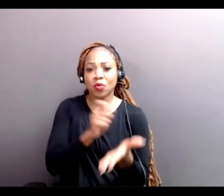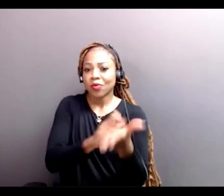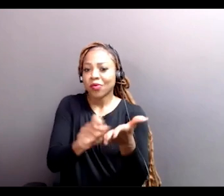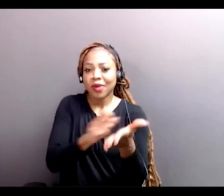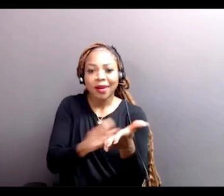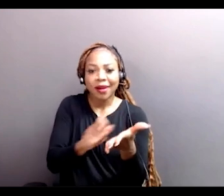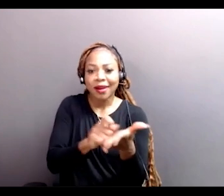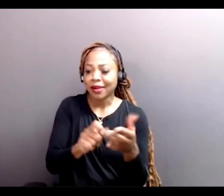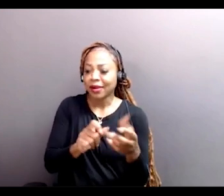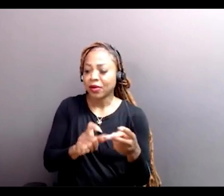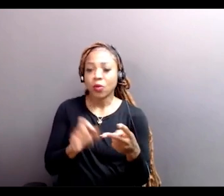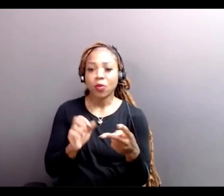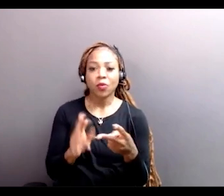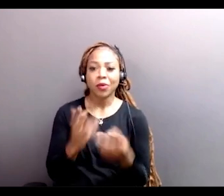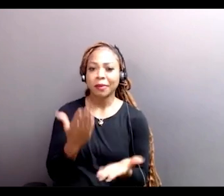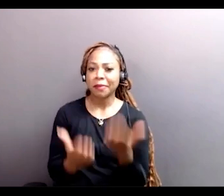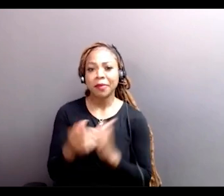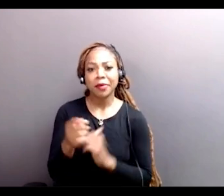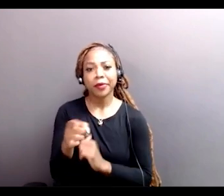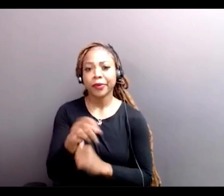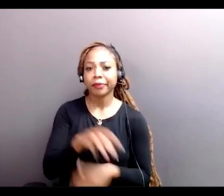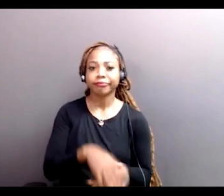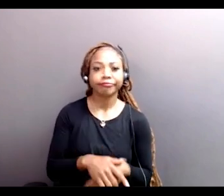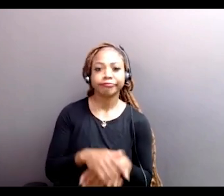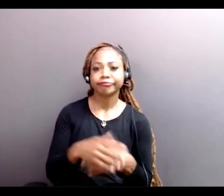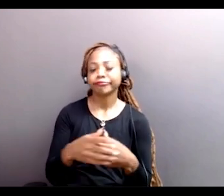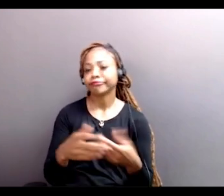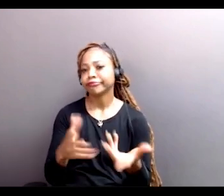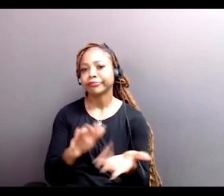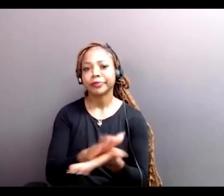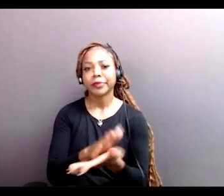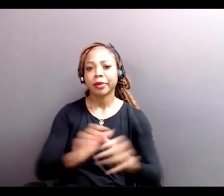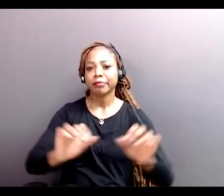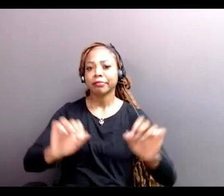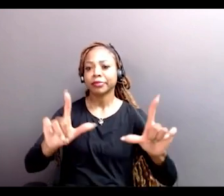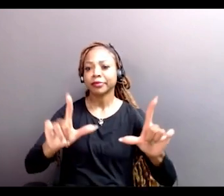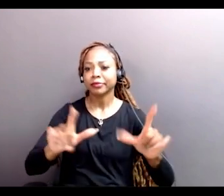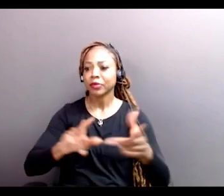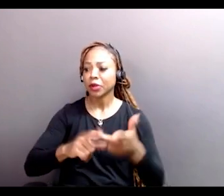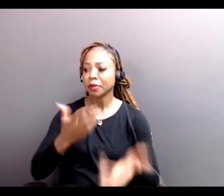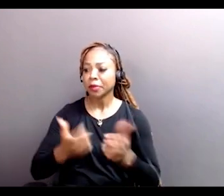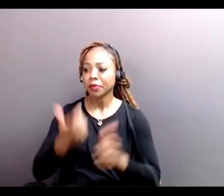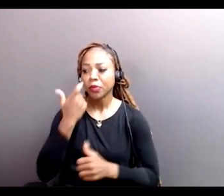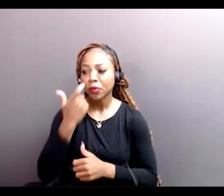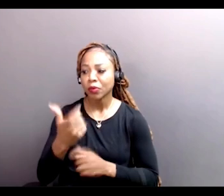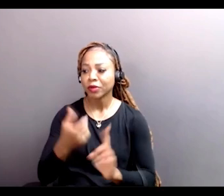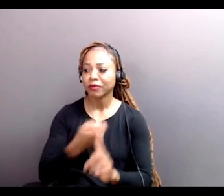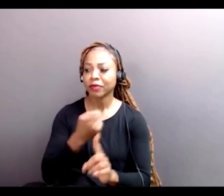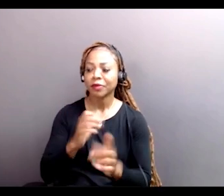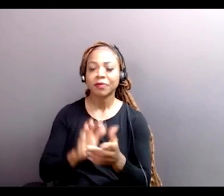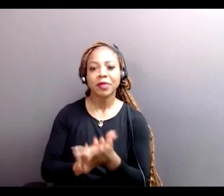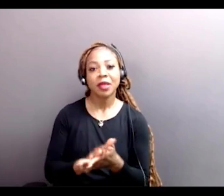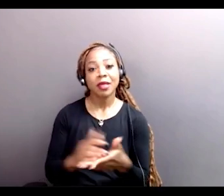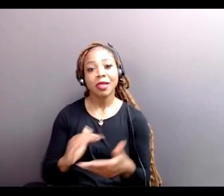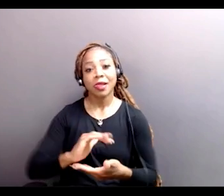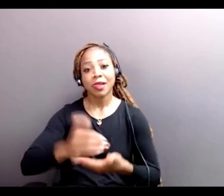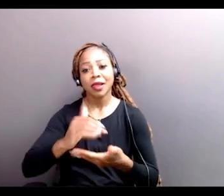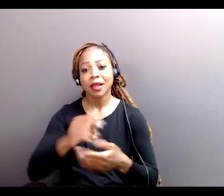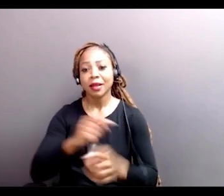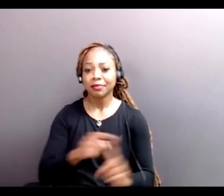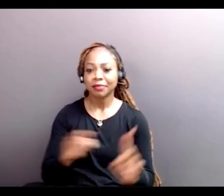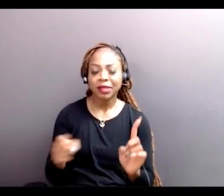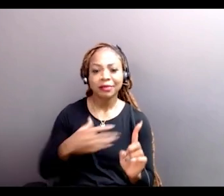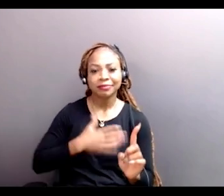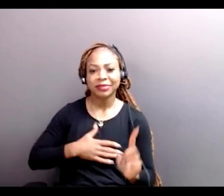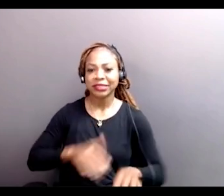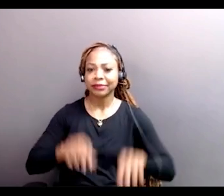Write, maybe you have a Word doc opened on your laptop. You might be watching from your laptop, but take